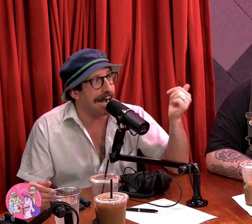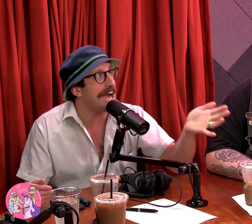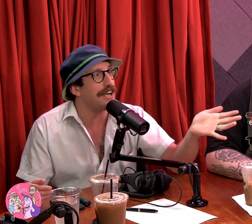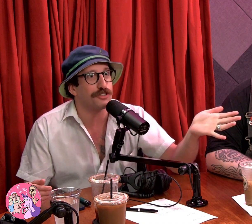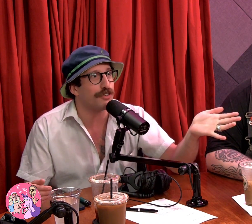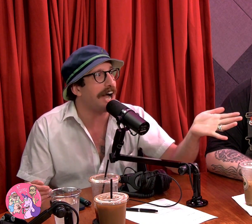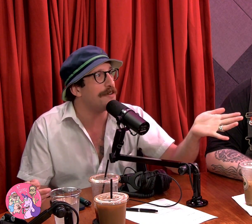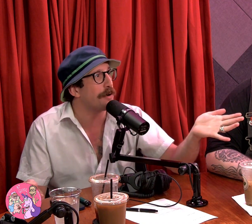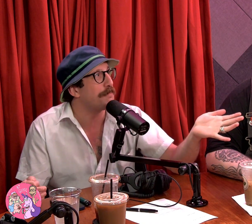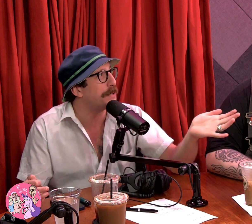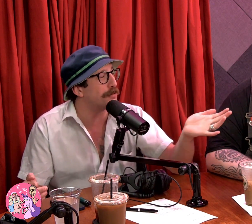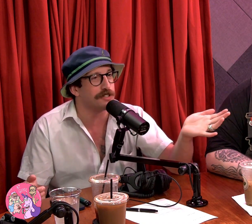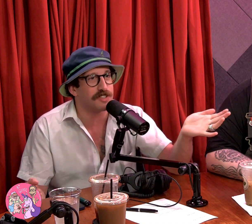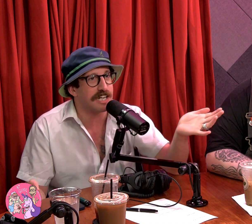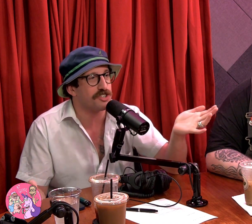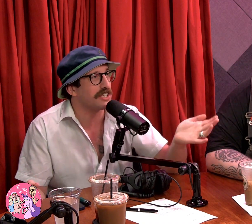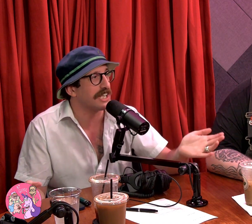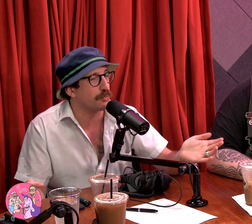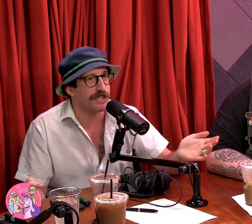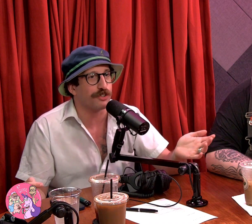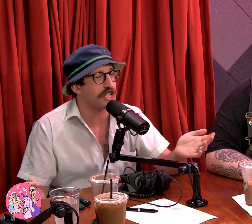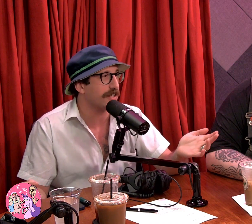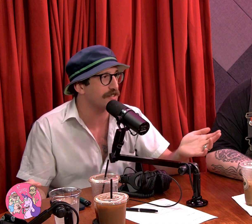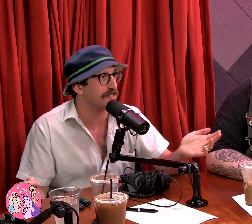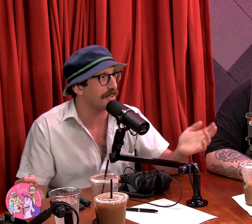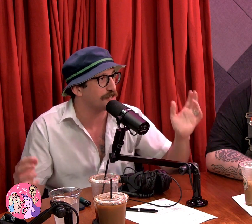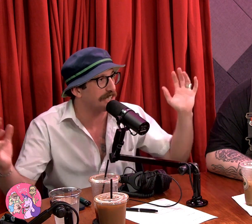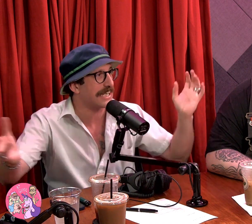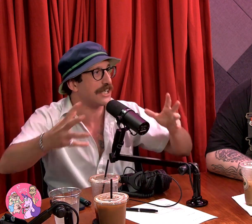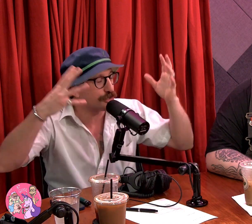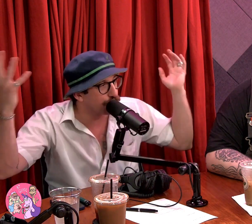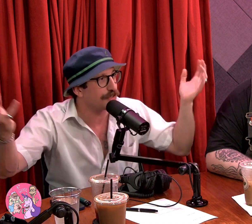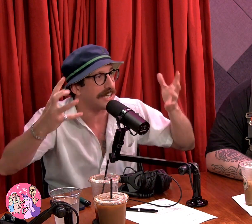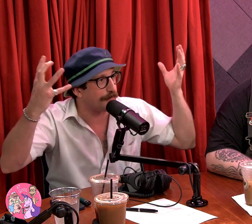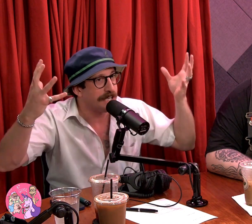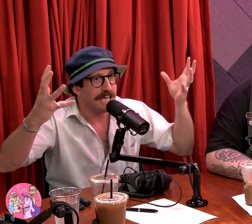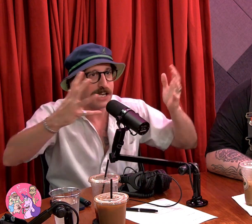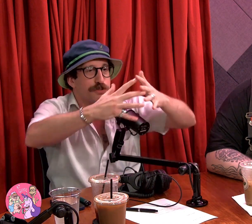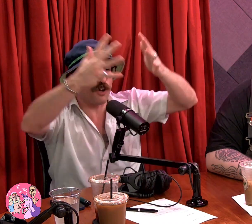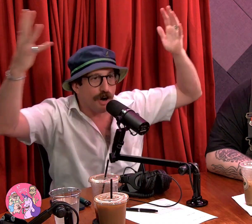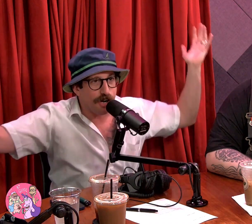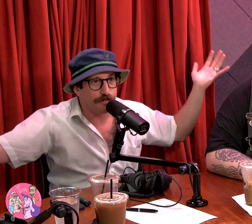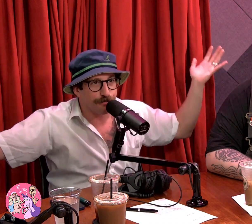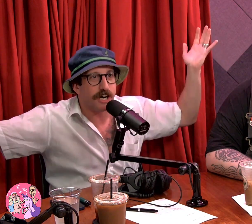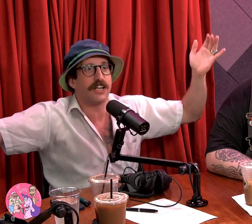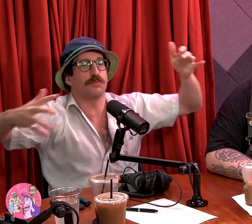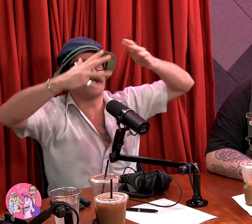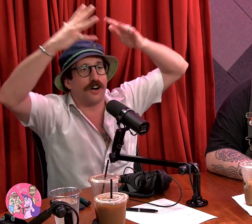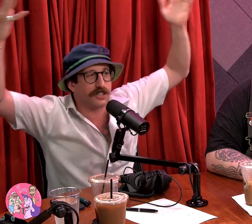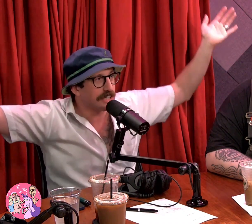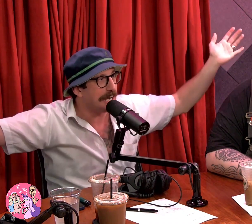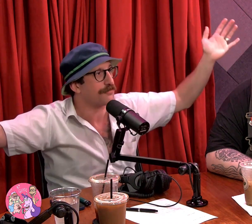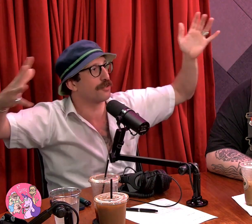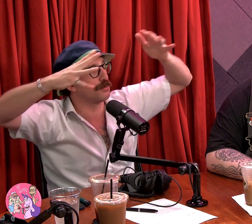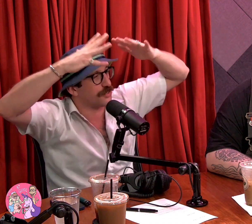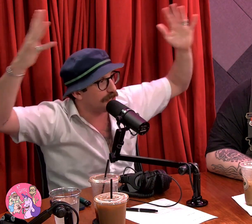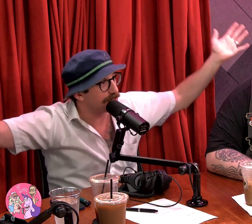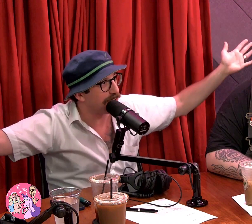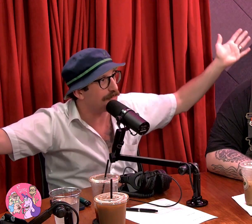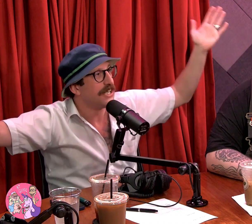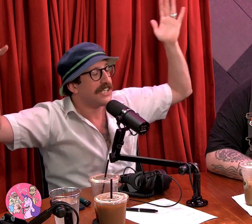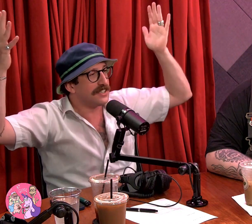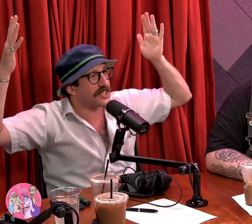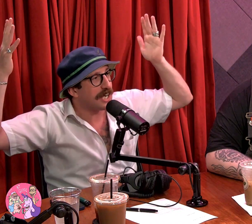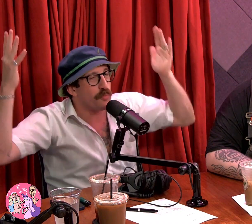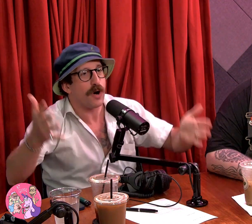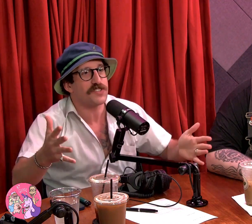And dude, I brought people on stage in like wheelchairs and stuff to like include them. It was all in fun. It was all in laughter. It was all in